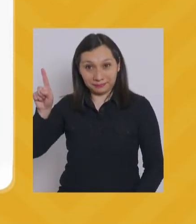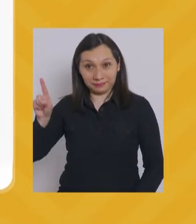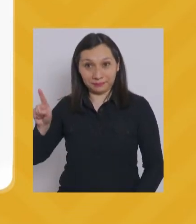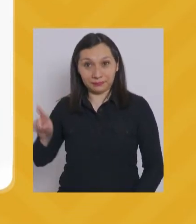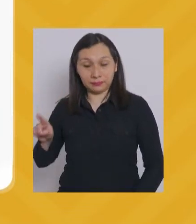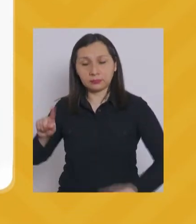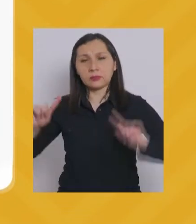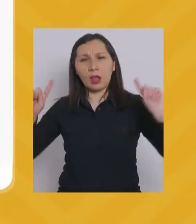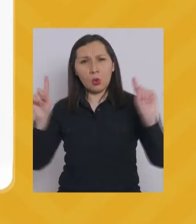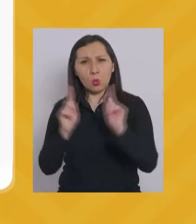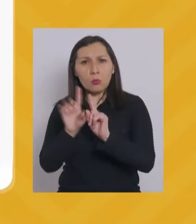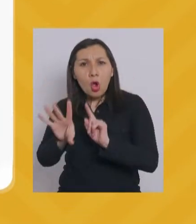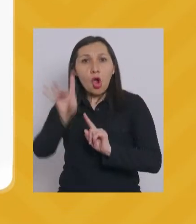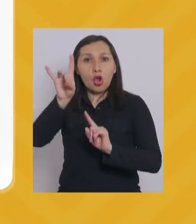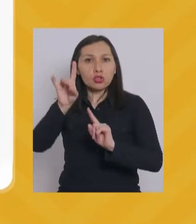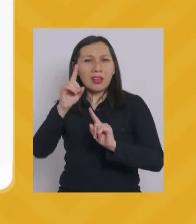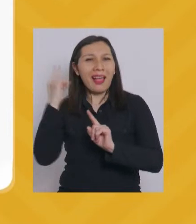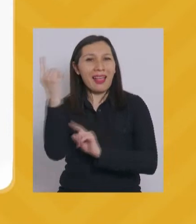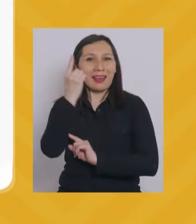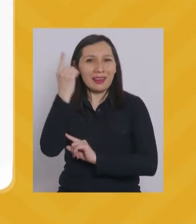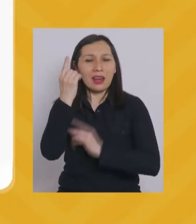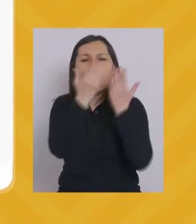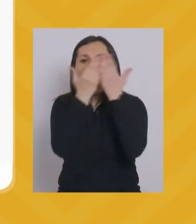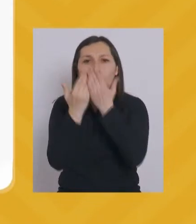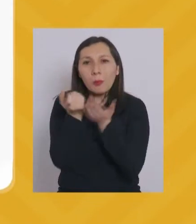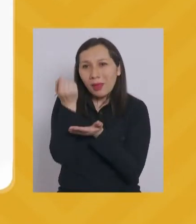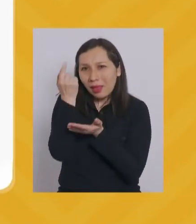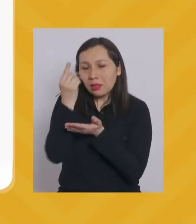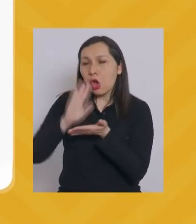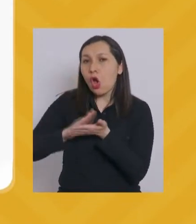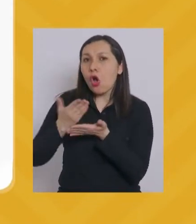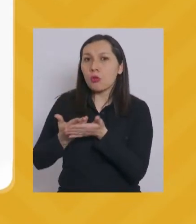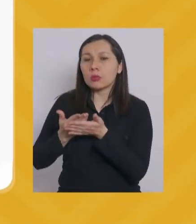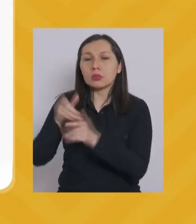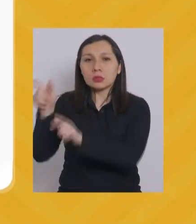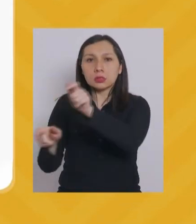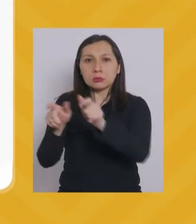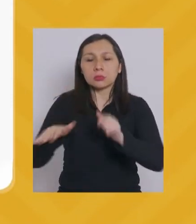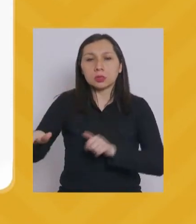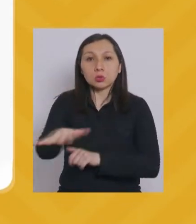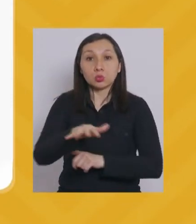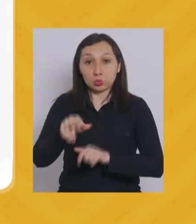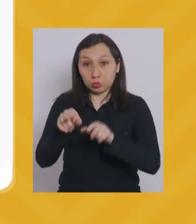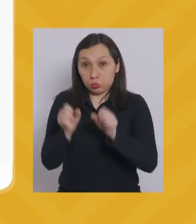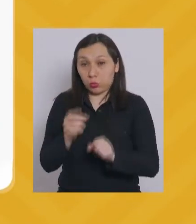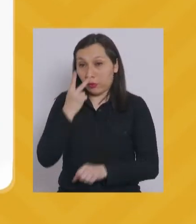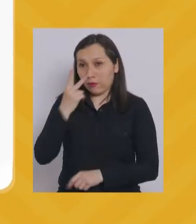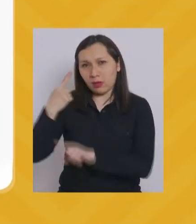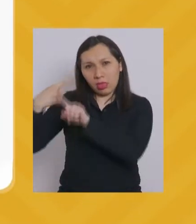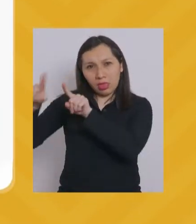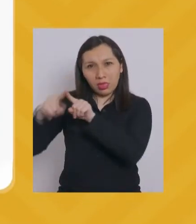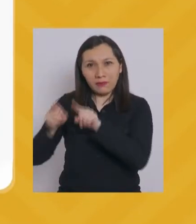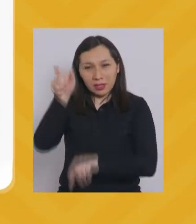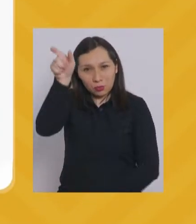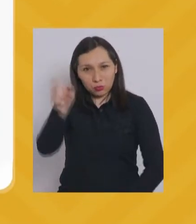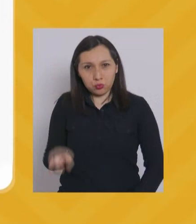This table summarizes the global findings of the trial to understand how the populations are formed. As you can see in the